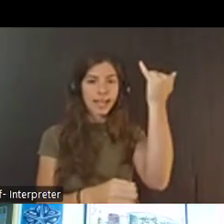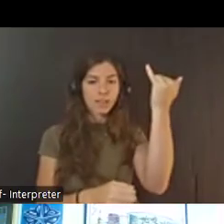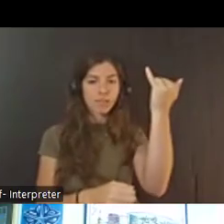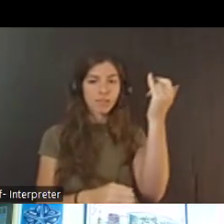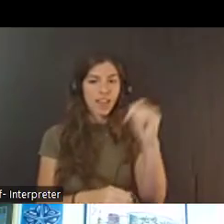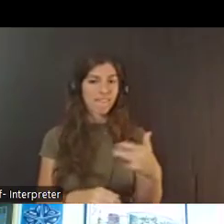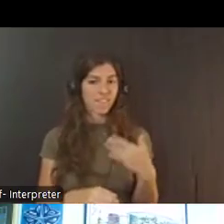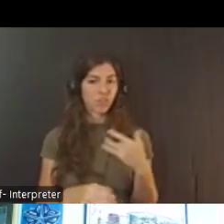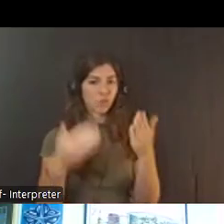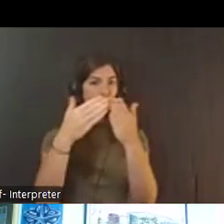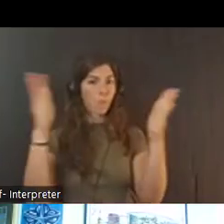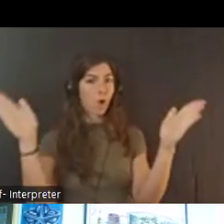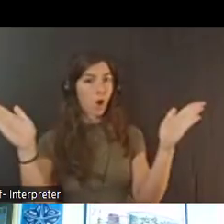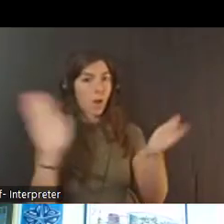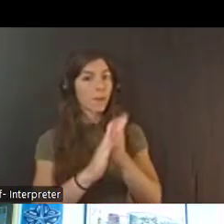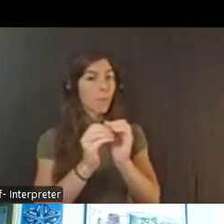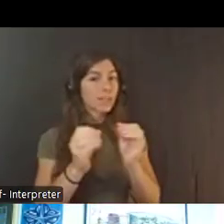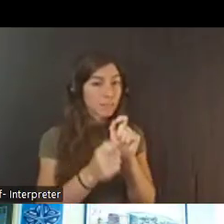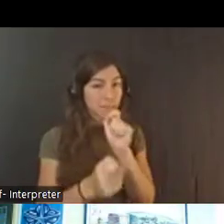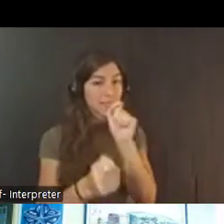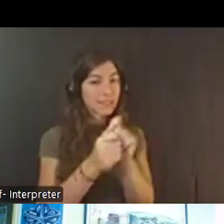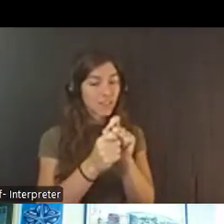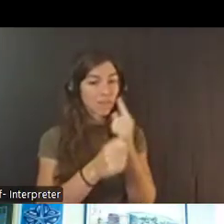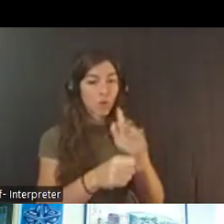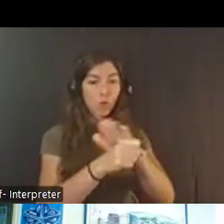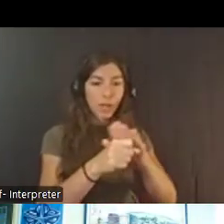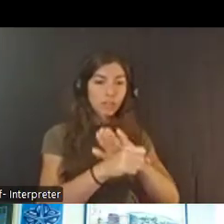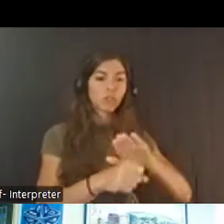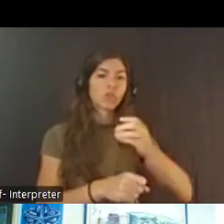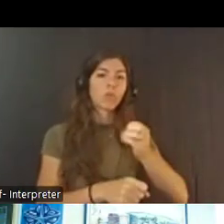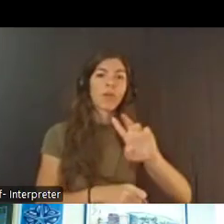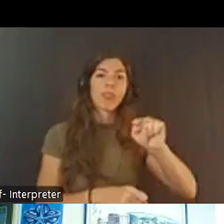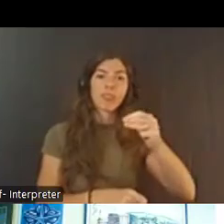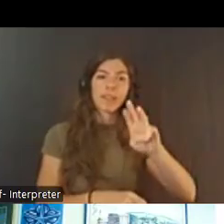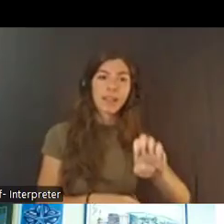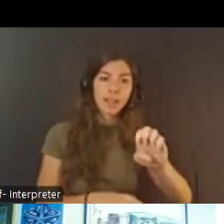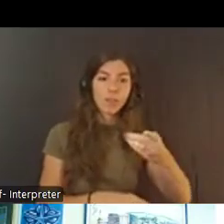feel too broad? Would you want to get more specific in terms of location or theme or type of art?